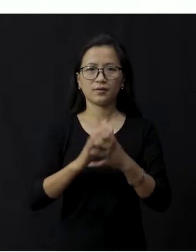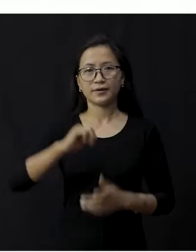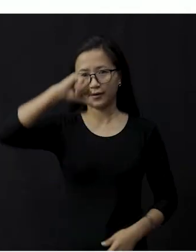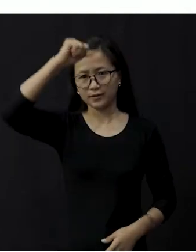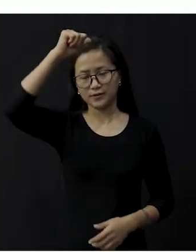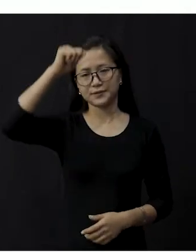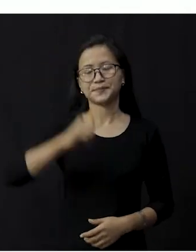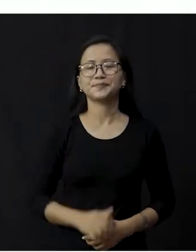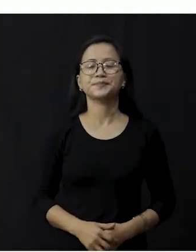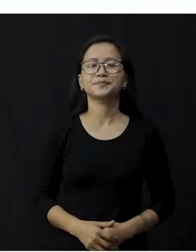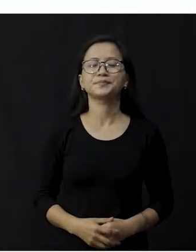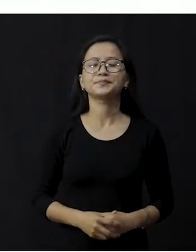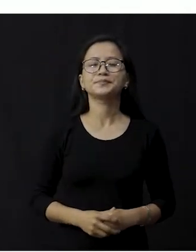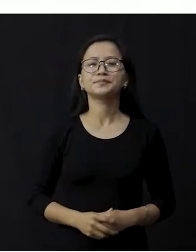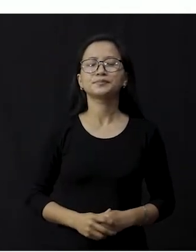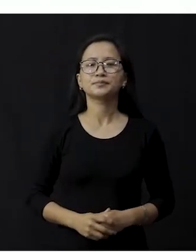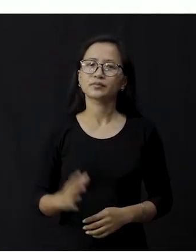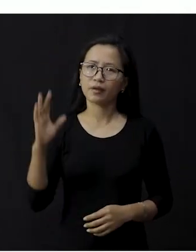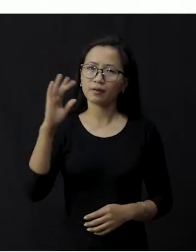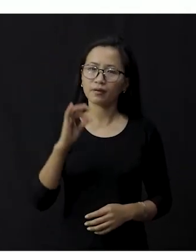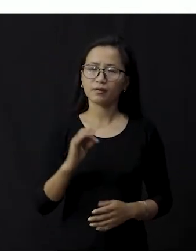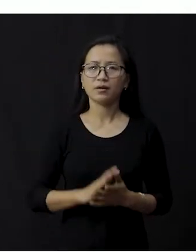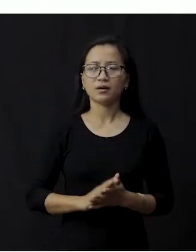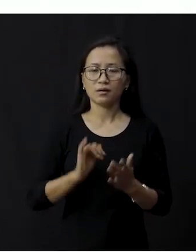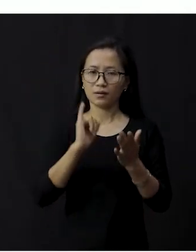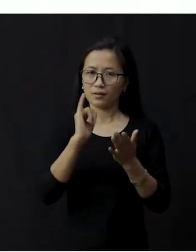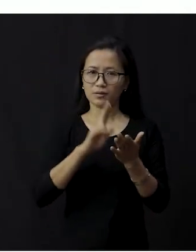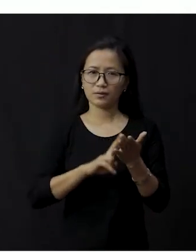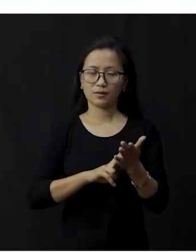I-N-D-I-A, India. Very good. Can we repeat it again?